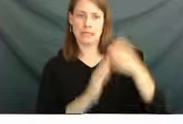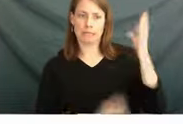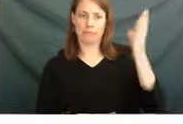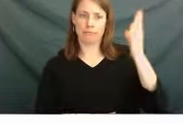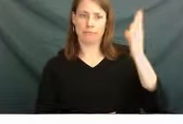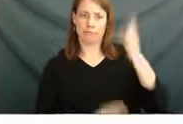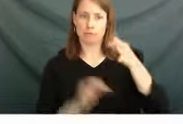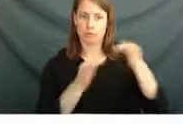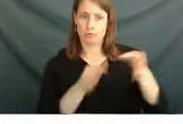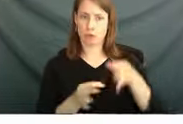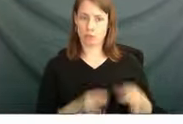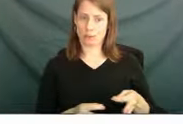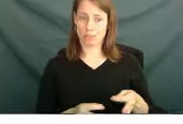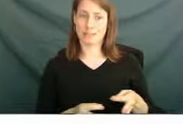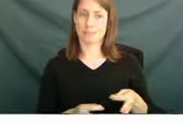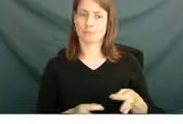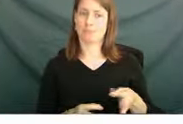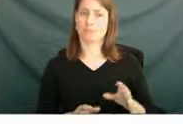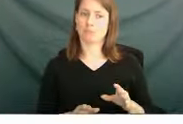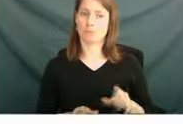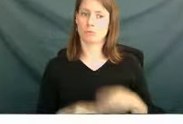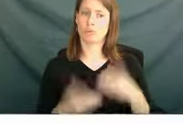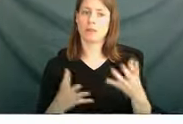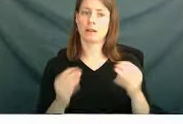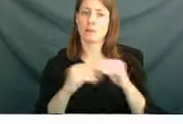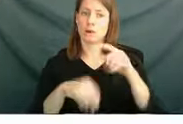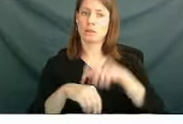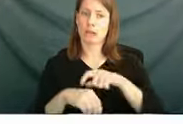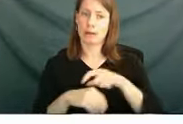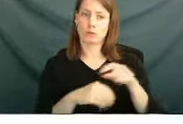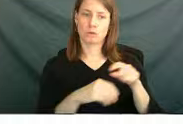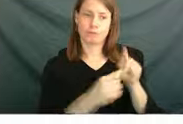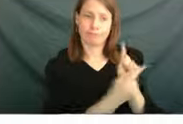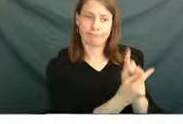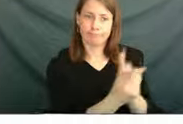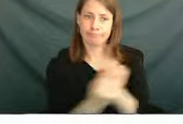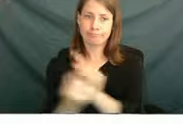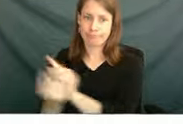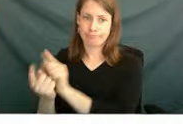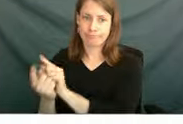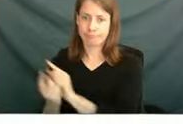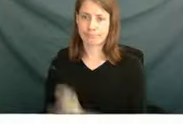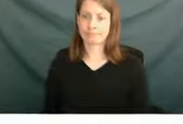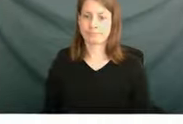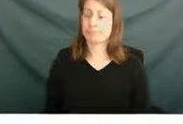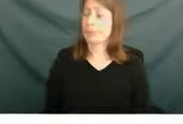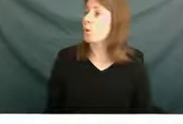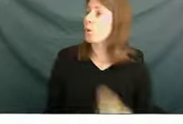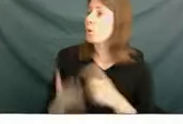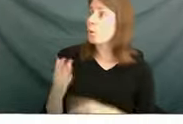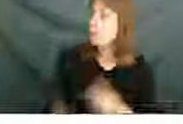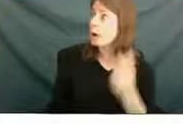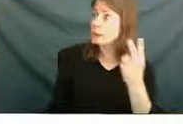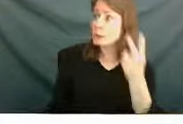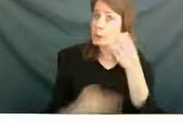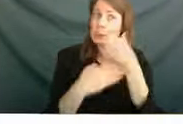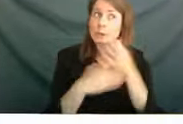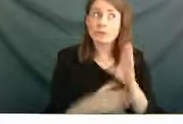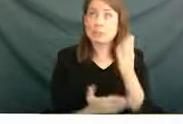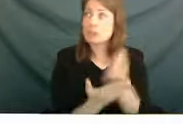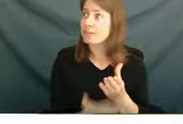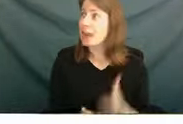Can anybody give me the 2 division facts that go with this one, please? Antoine. 14 divided by